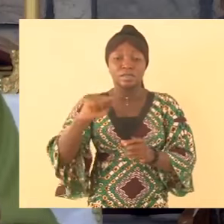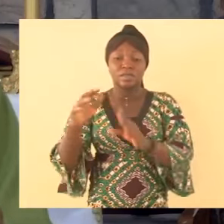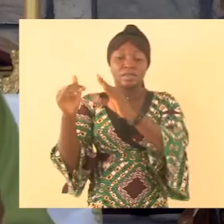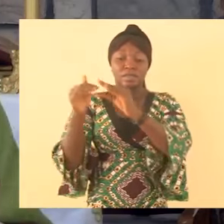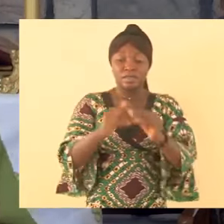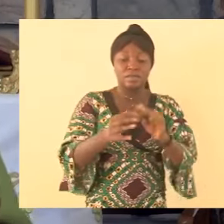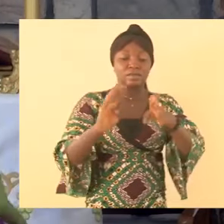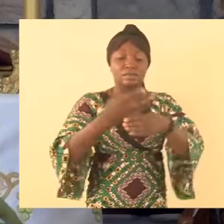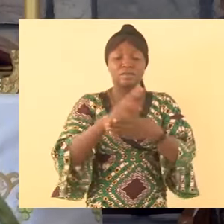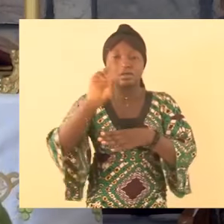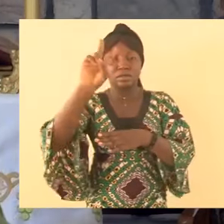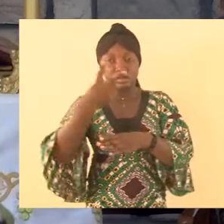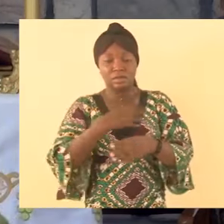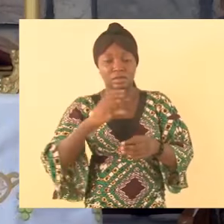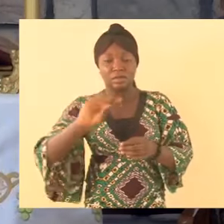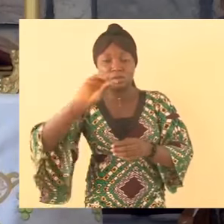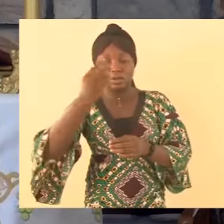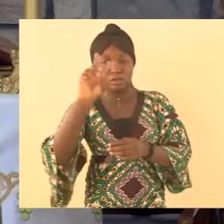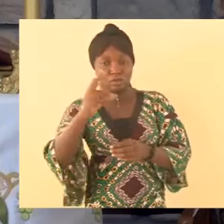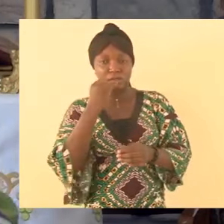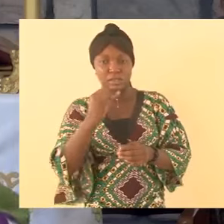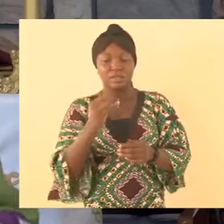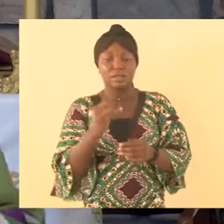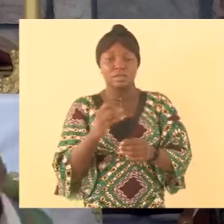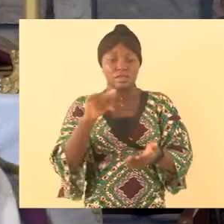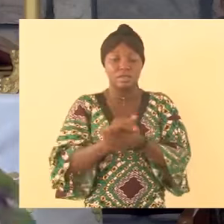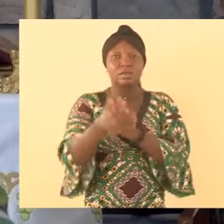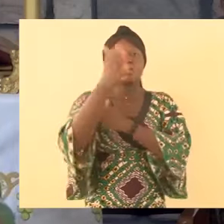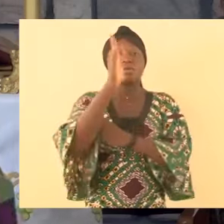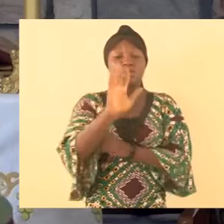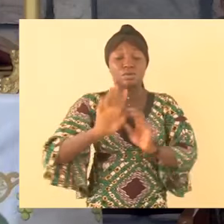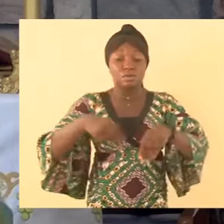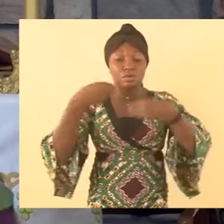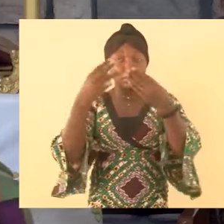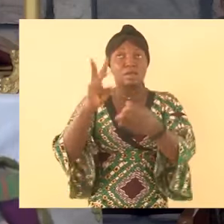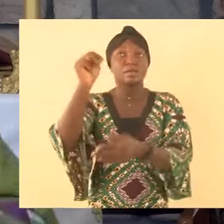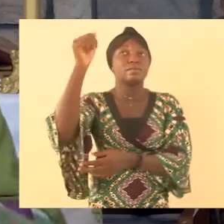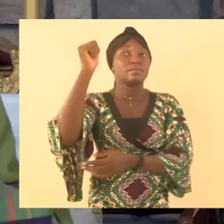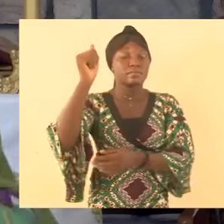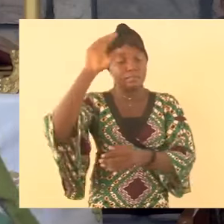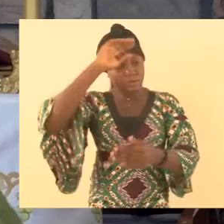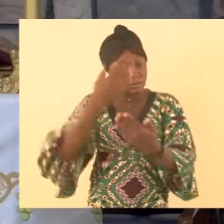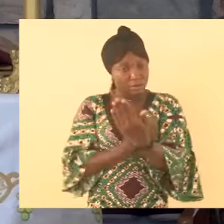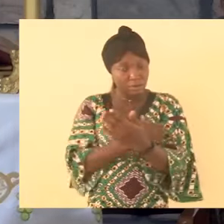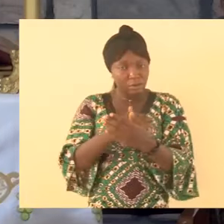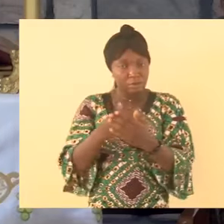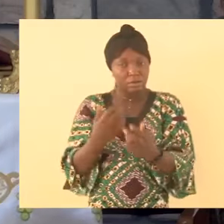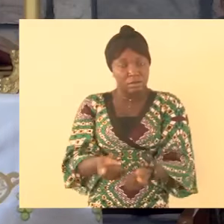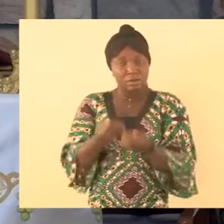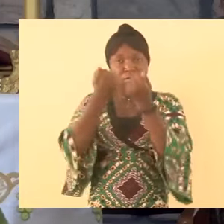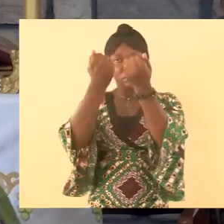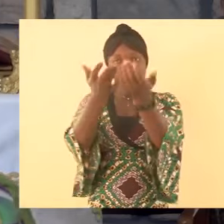the link between the second reading and the other two is precisely this, that God gave his son sacrificially,